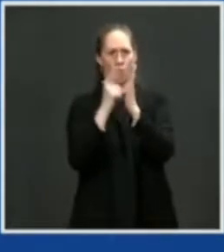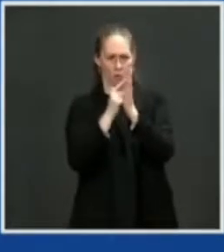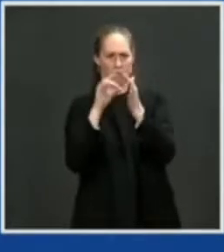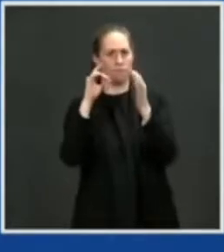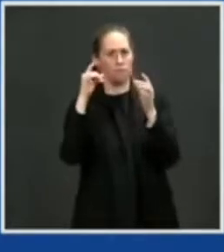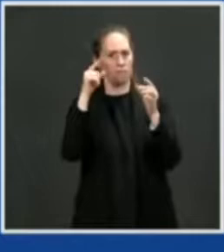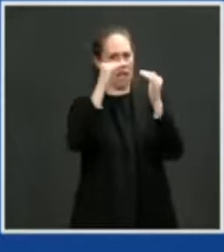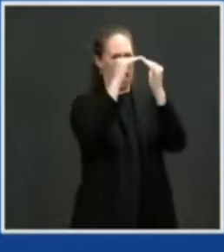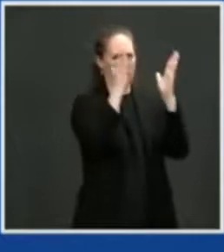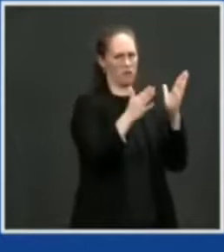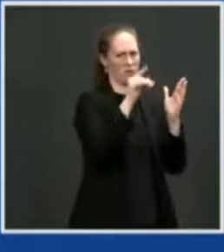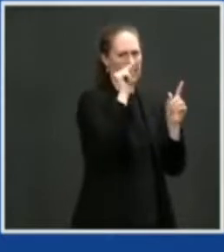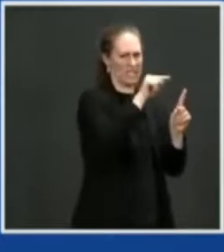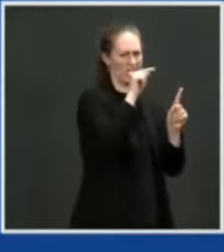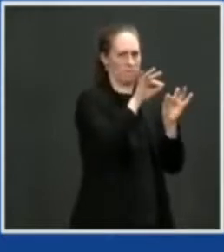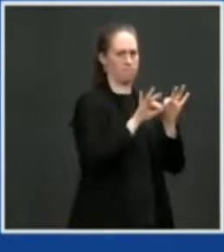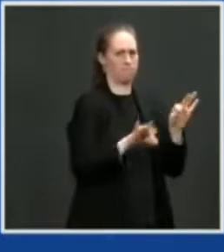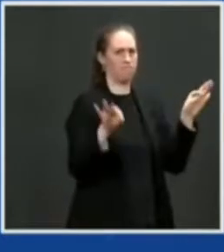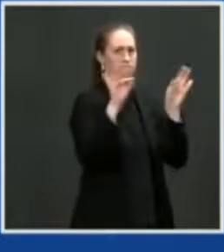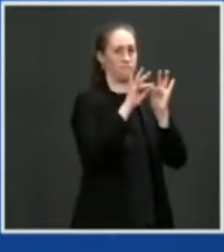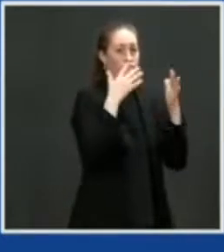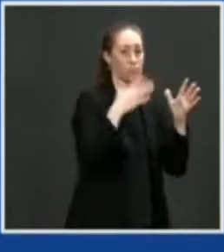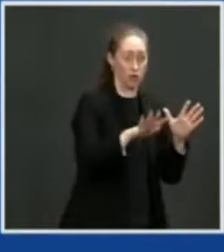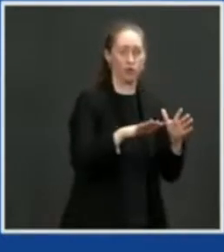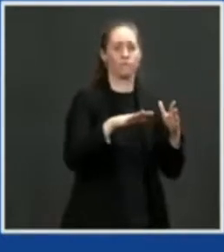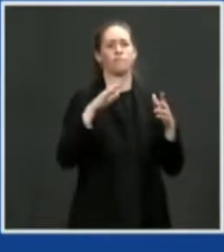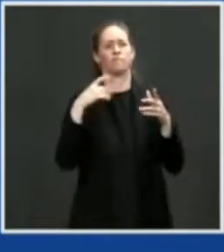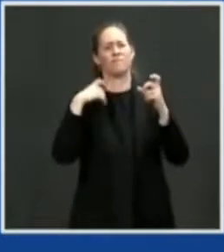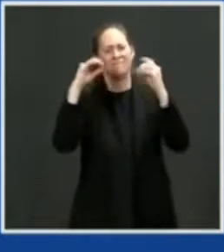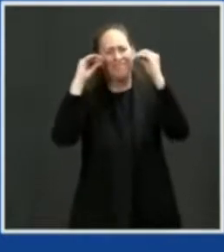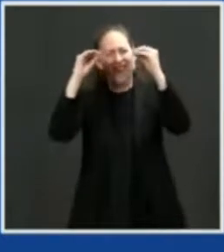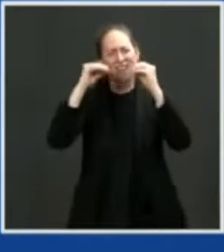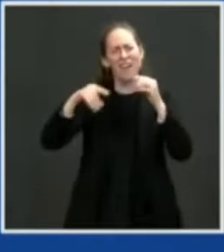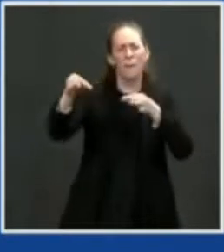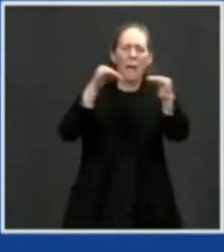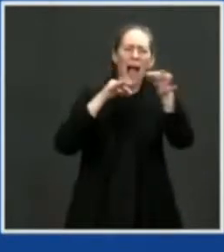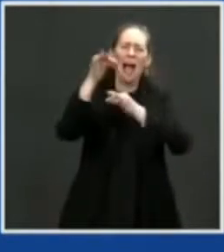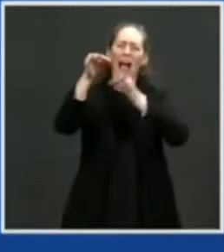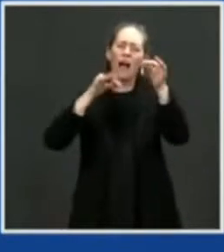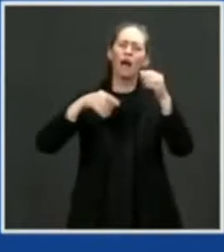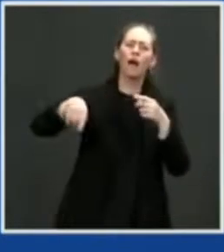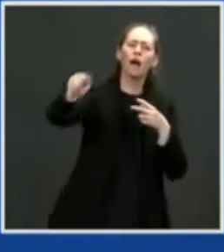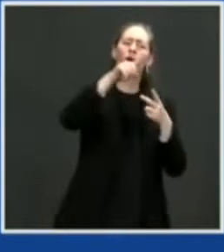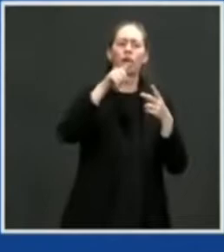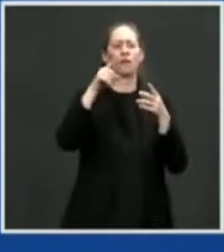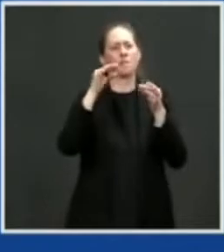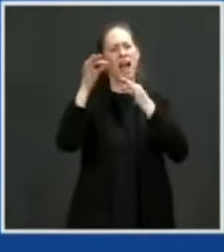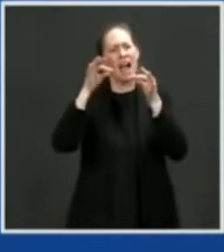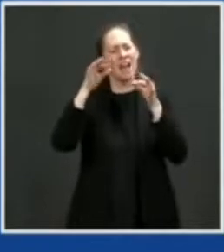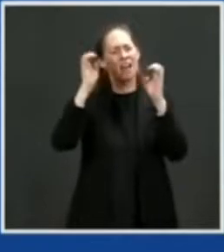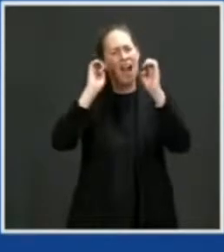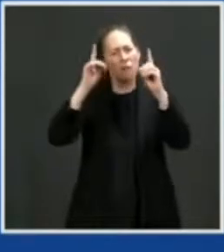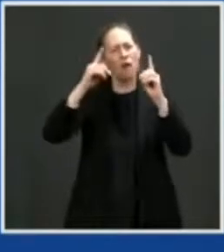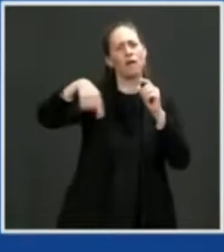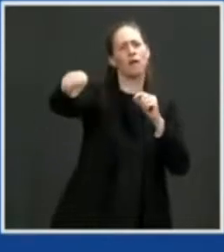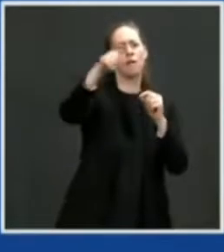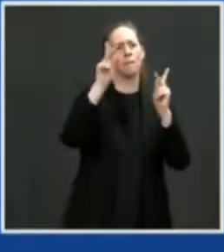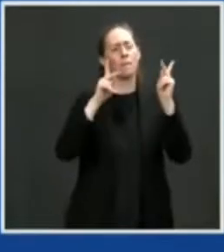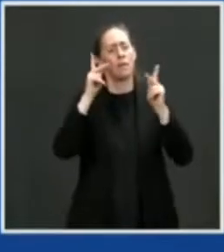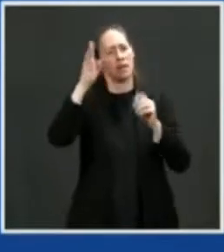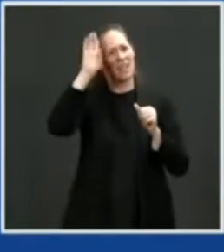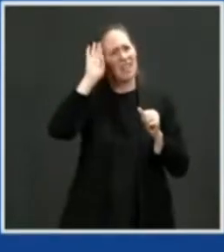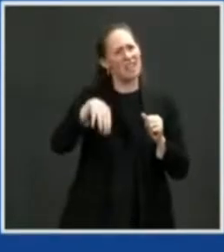2, educating the American public. The Republican voters I know find this